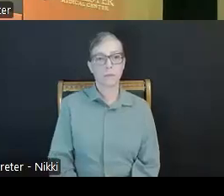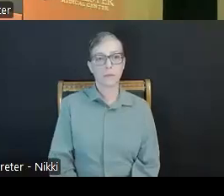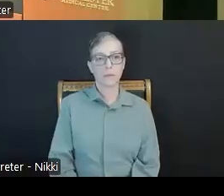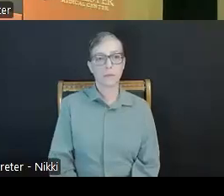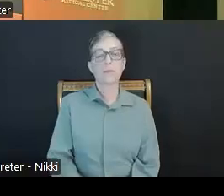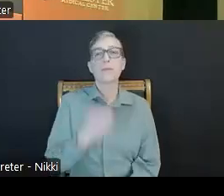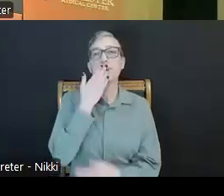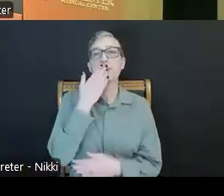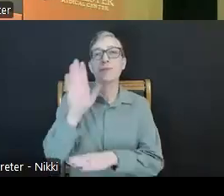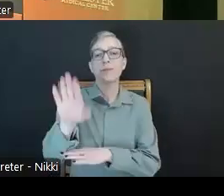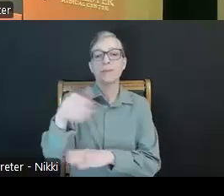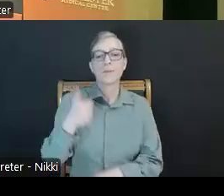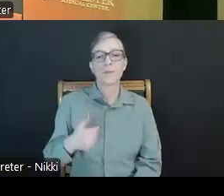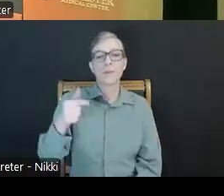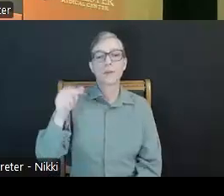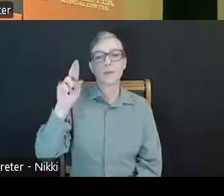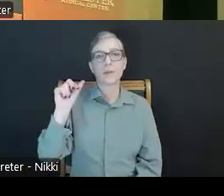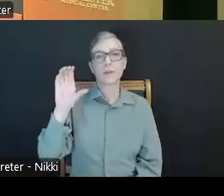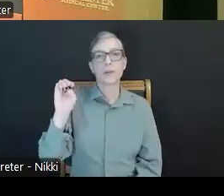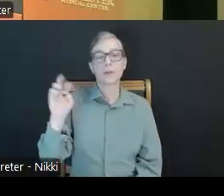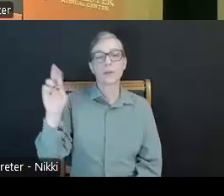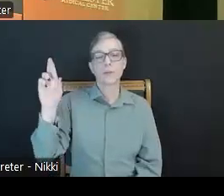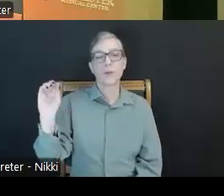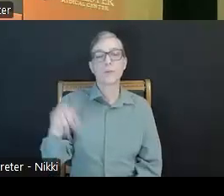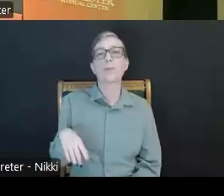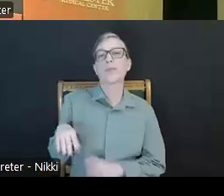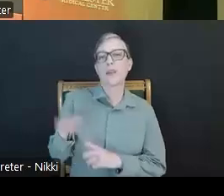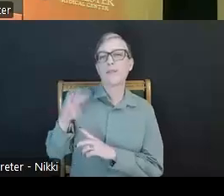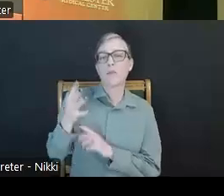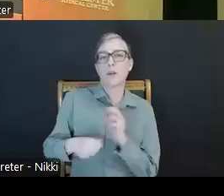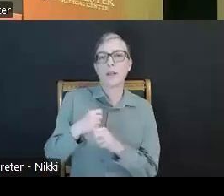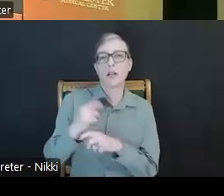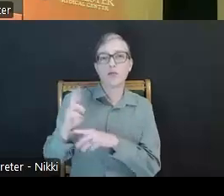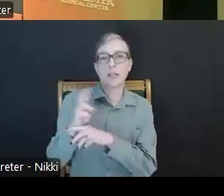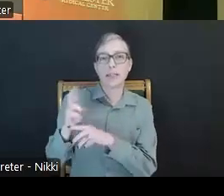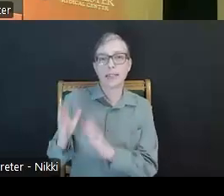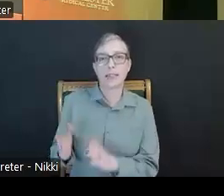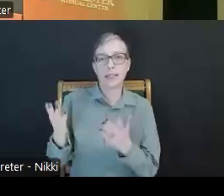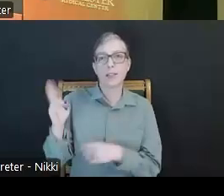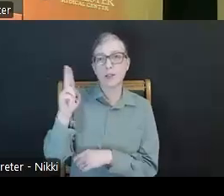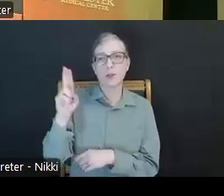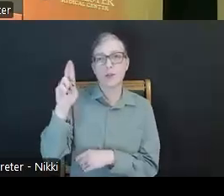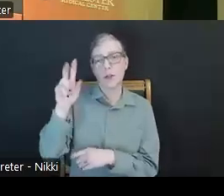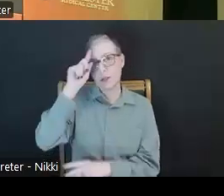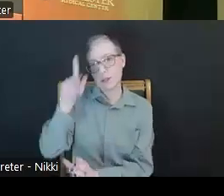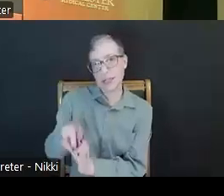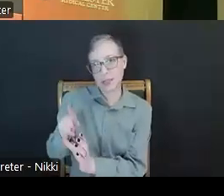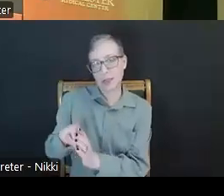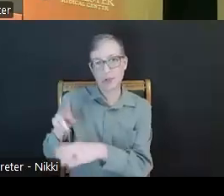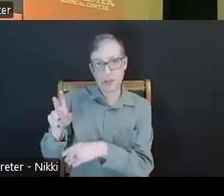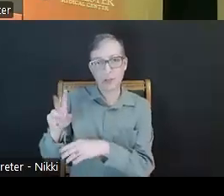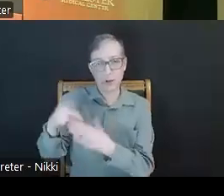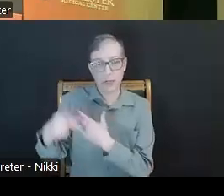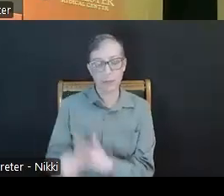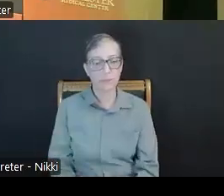Good afternoon. My name is Grace Rowe. I am one of the fourth-year residents at the U of R Psychiatry residency program. Today, I'm